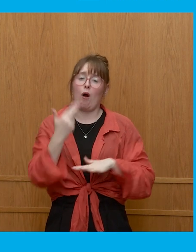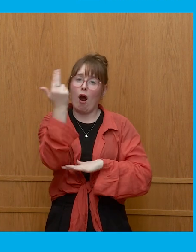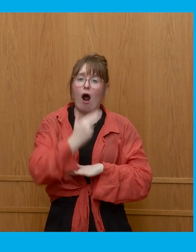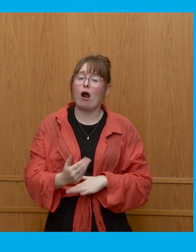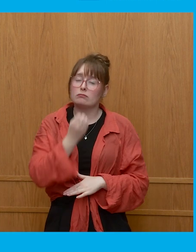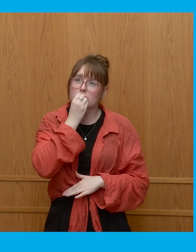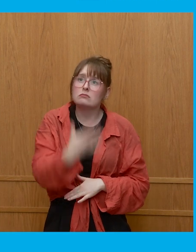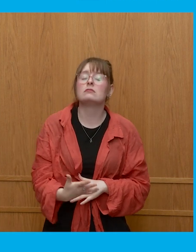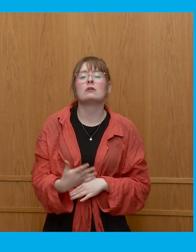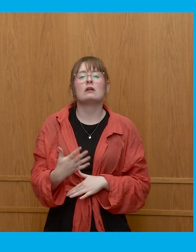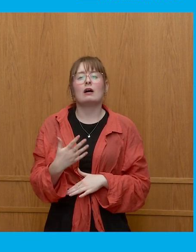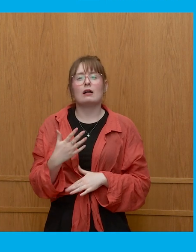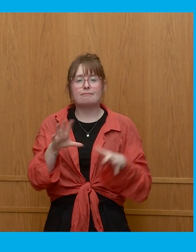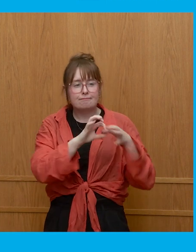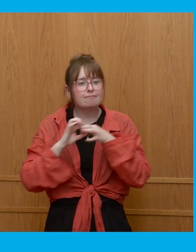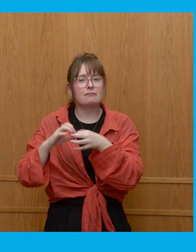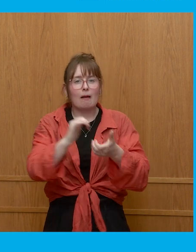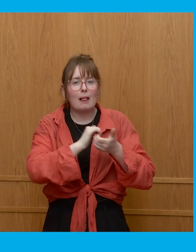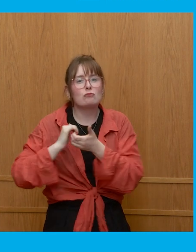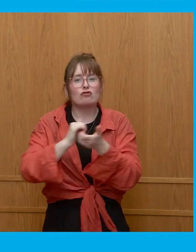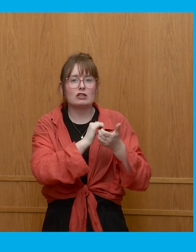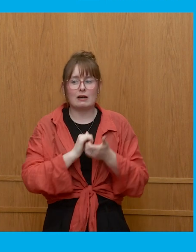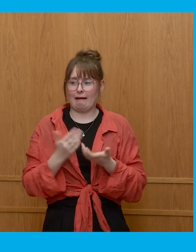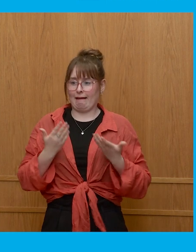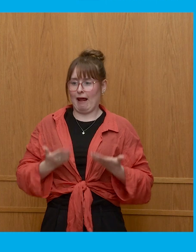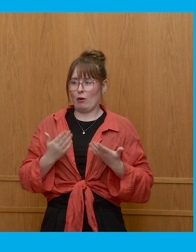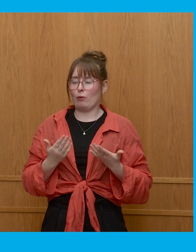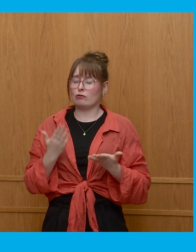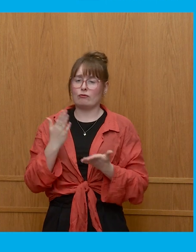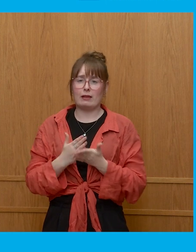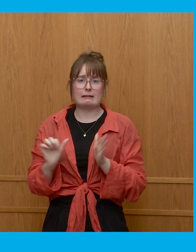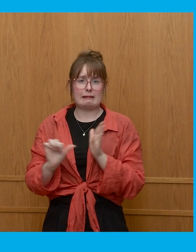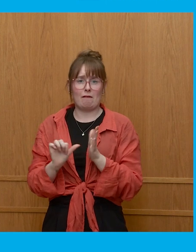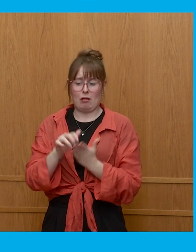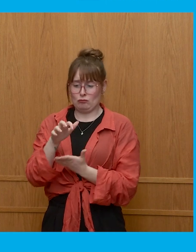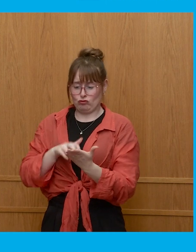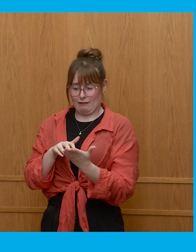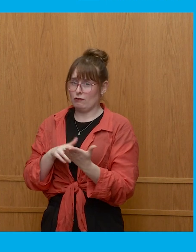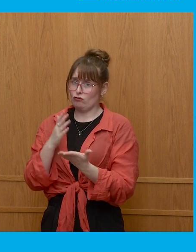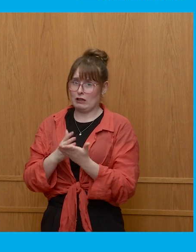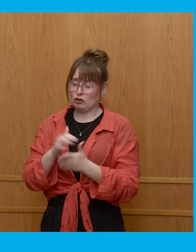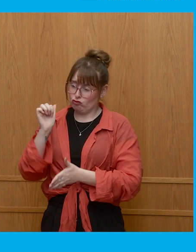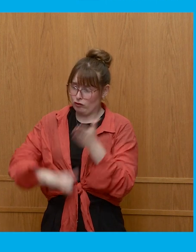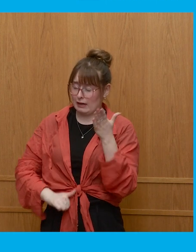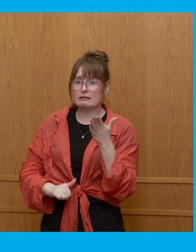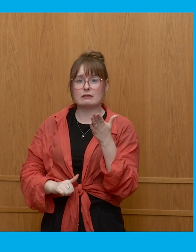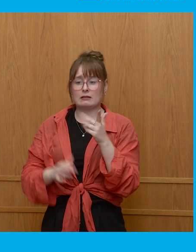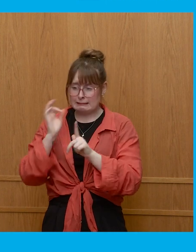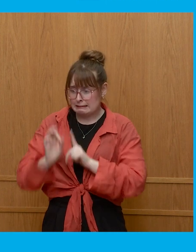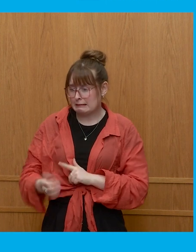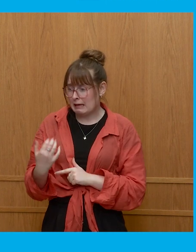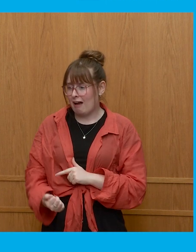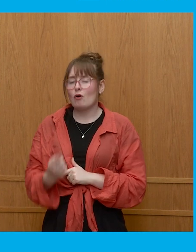rather than what we're now presented with is a very hard brief that tells us exactly how many square metres for the press. So, you